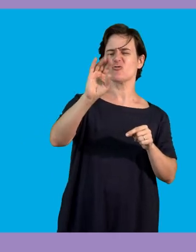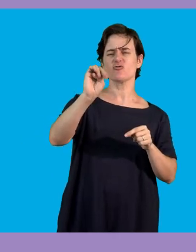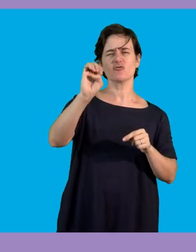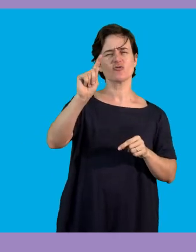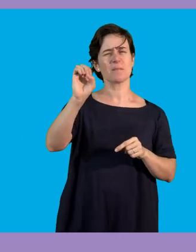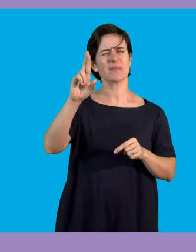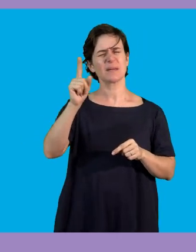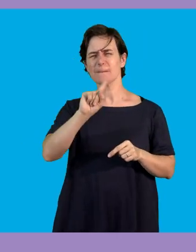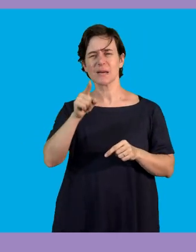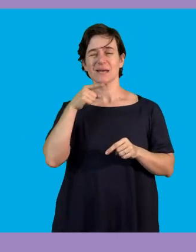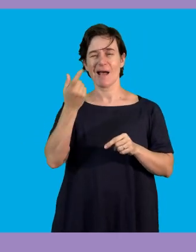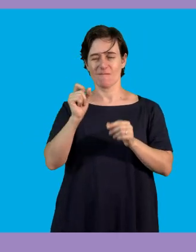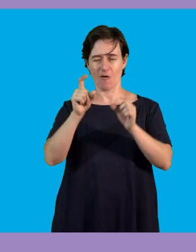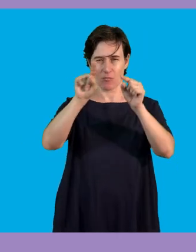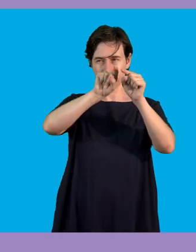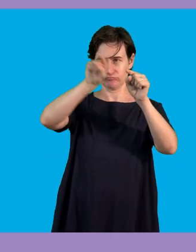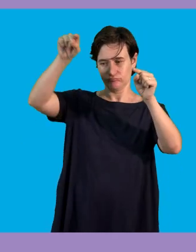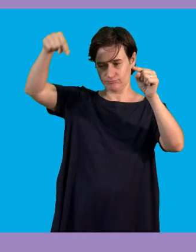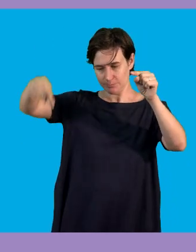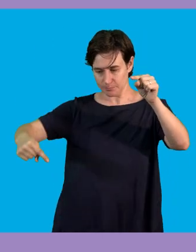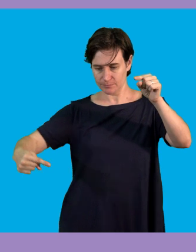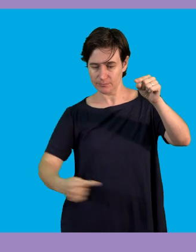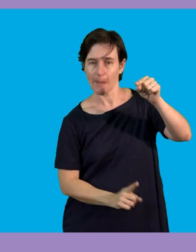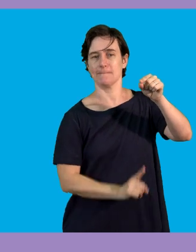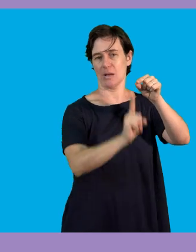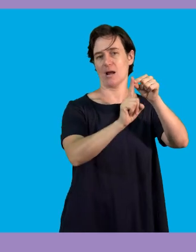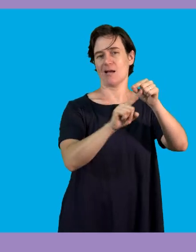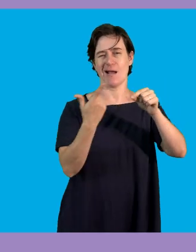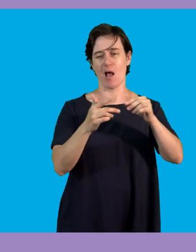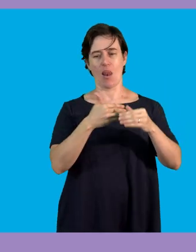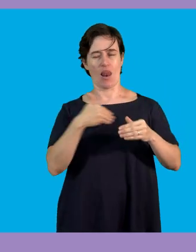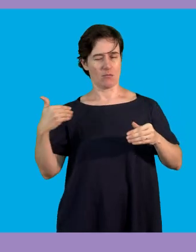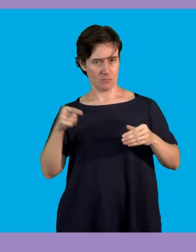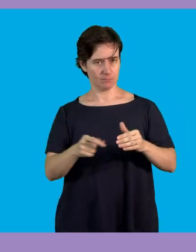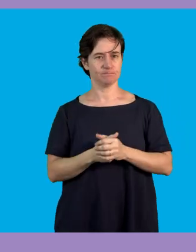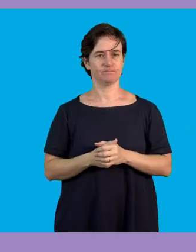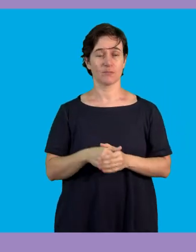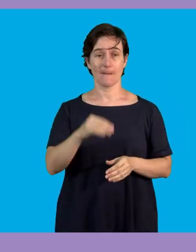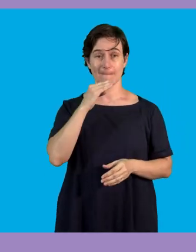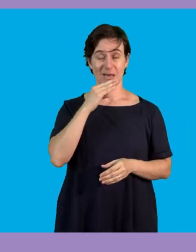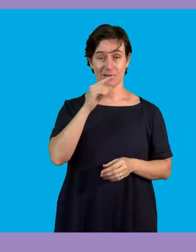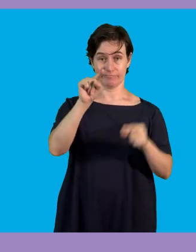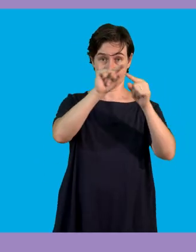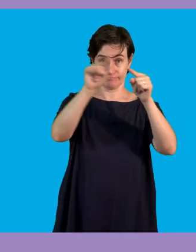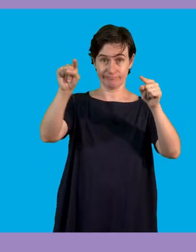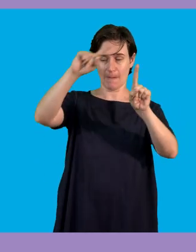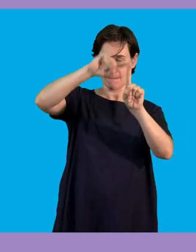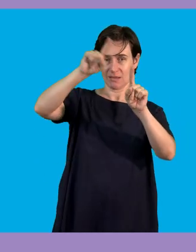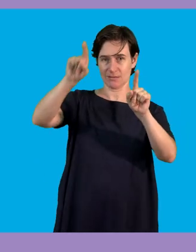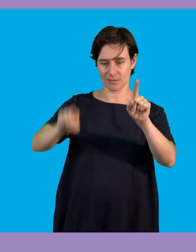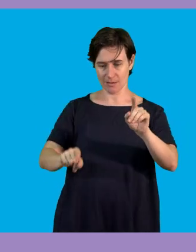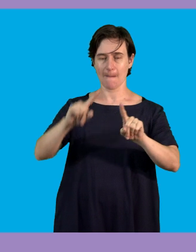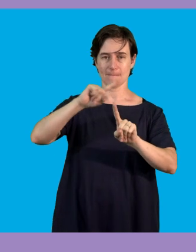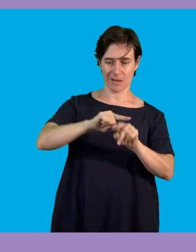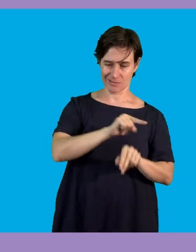said, is the distance around the object, which means it's going to be the side plus the